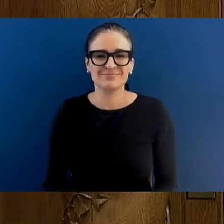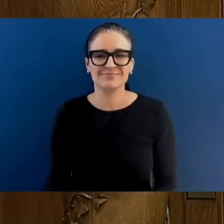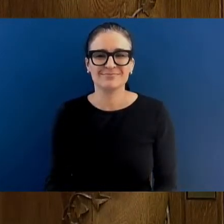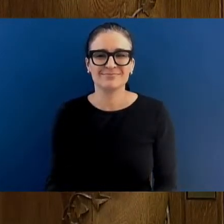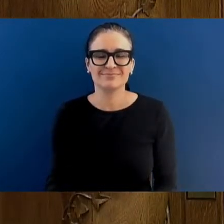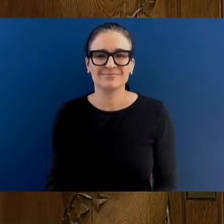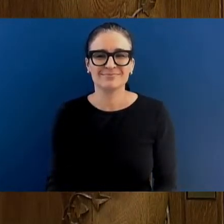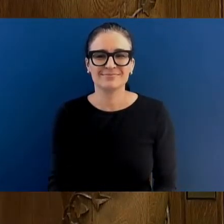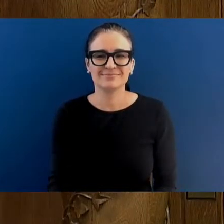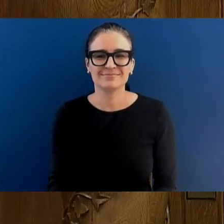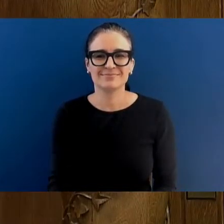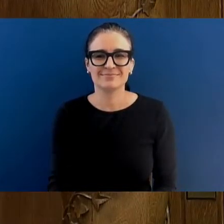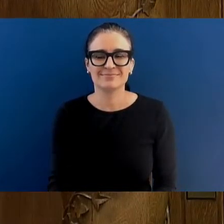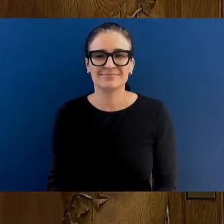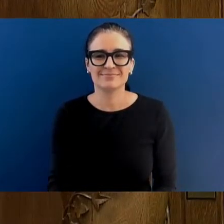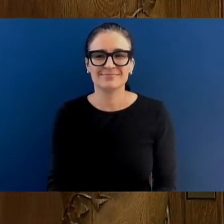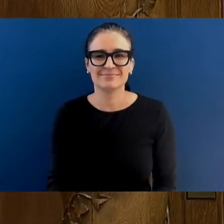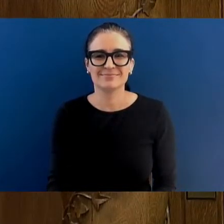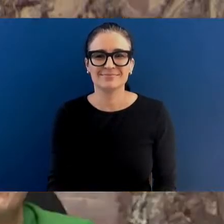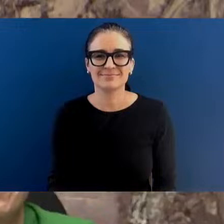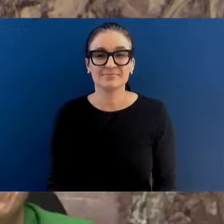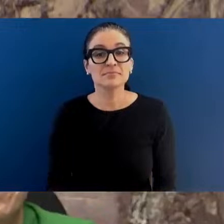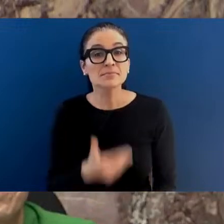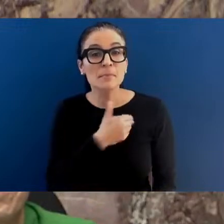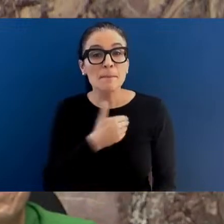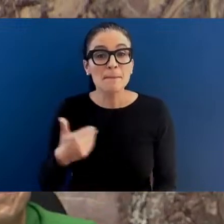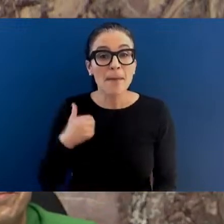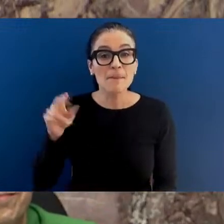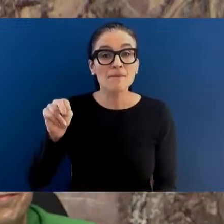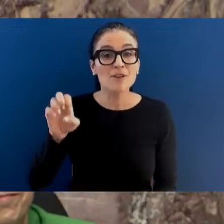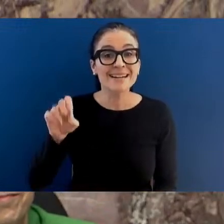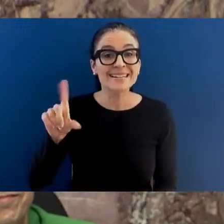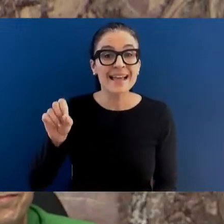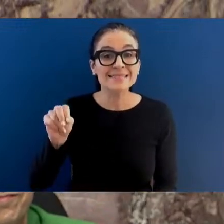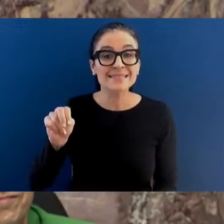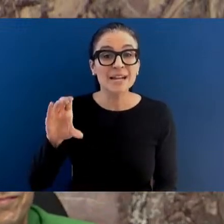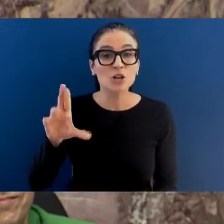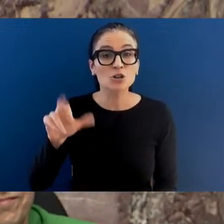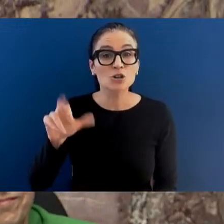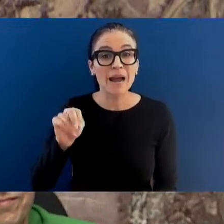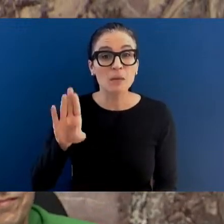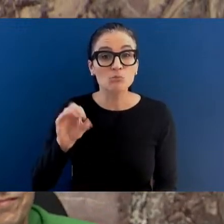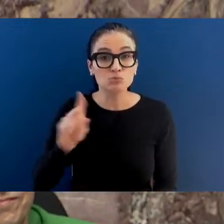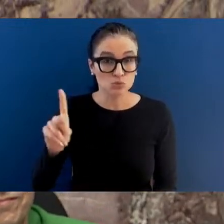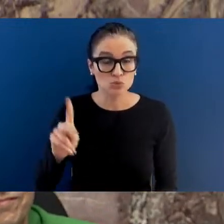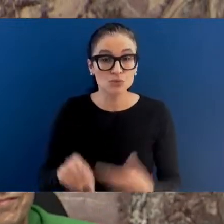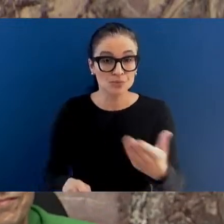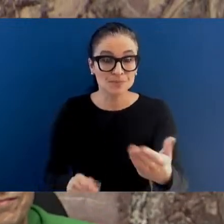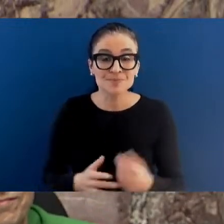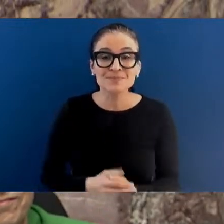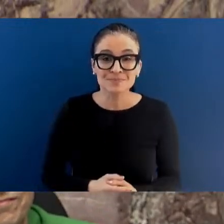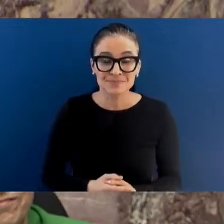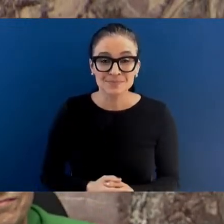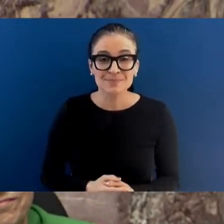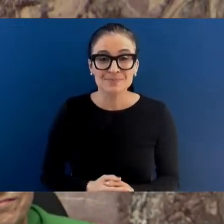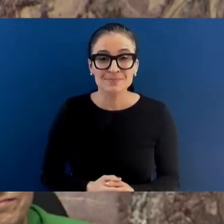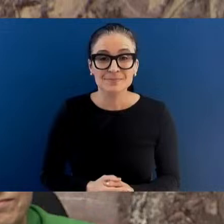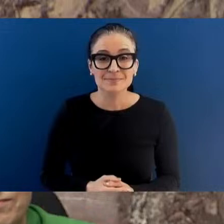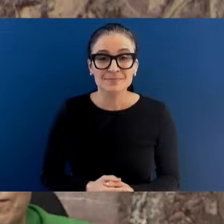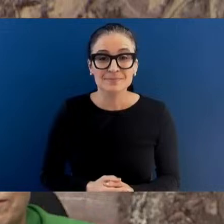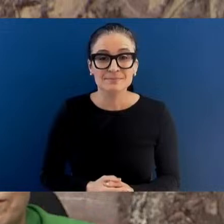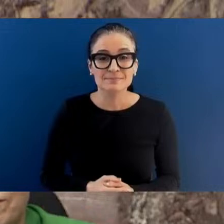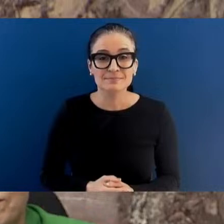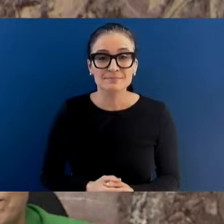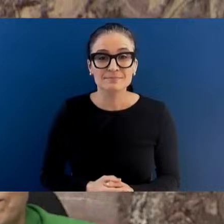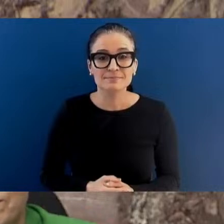Member for Nelson Creston. Thank you, Honourable Speaker. British Columbia is an incredible place, drawing people